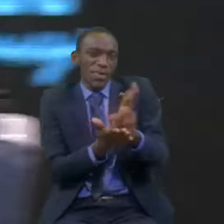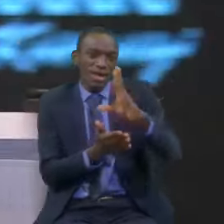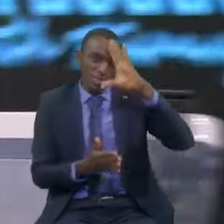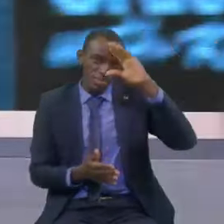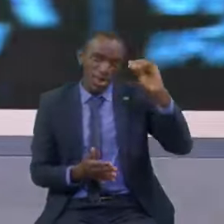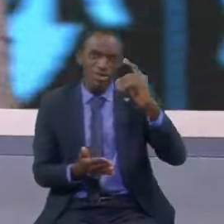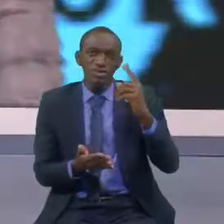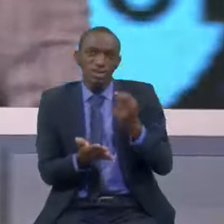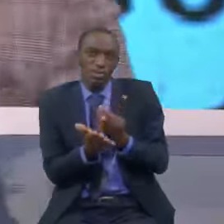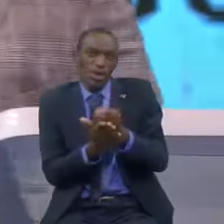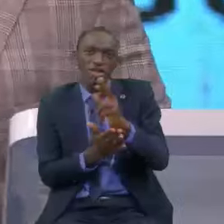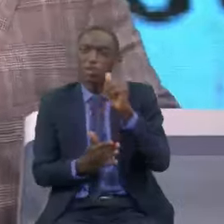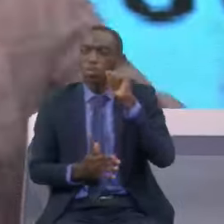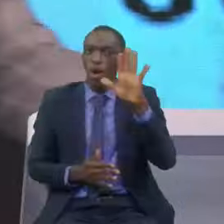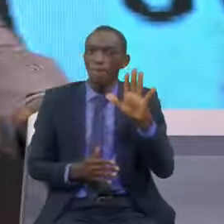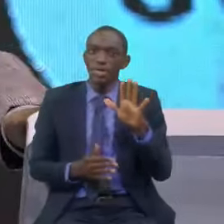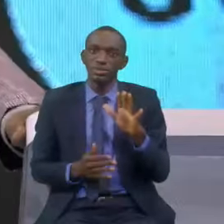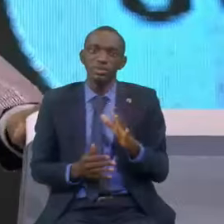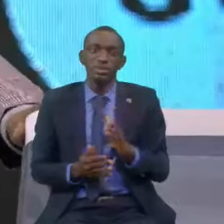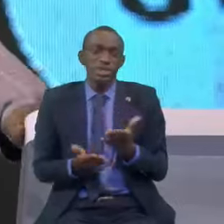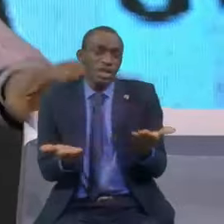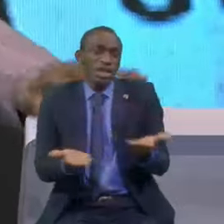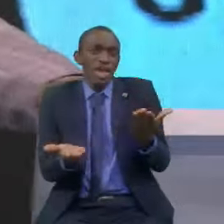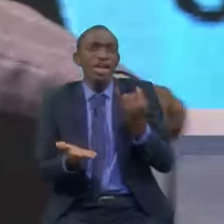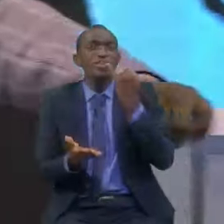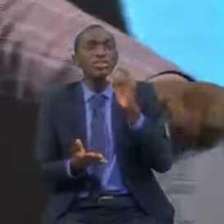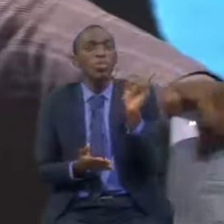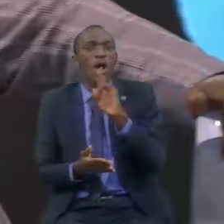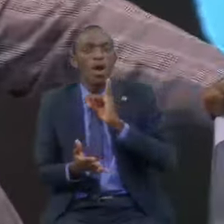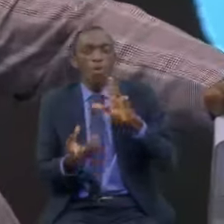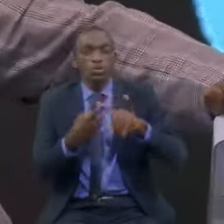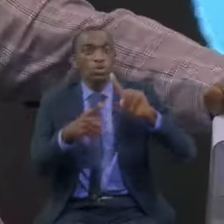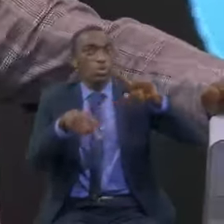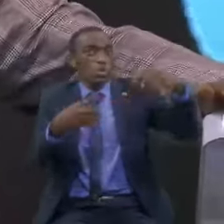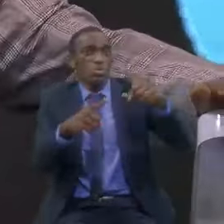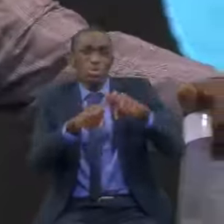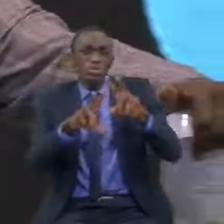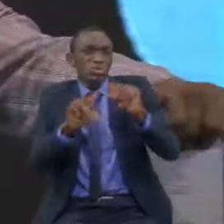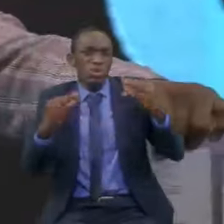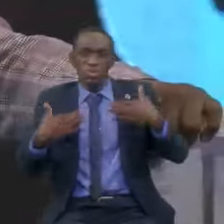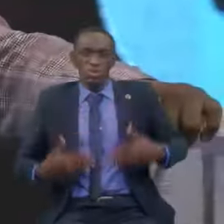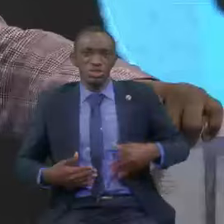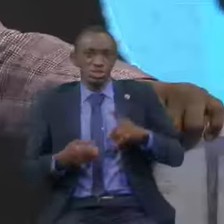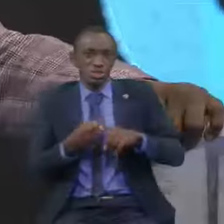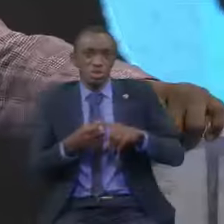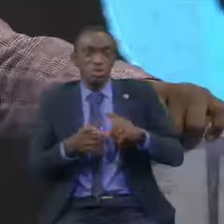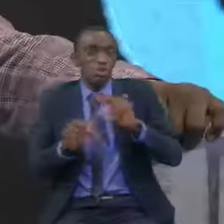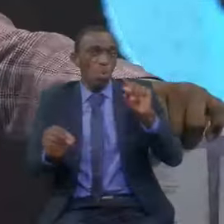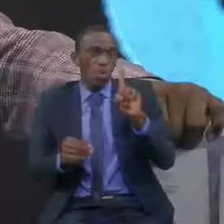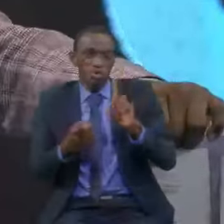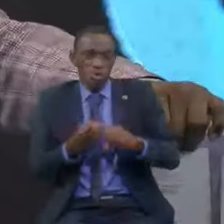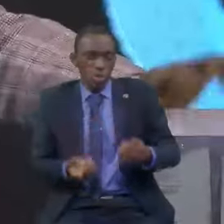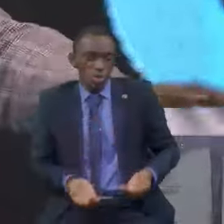woman, here is where I want to go. But there's nobody to pull me up and get me